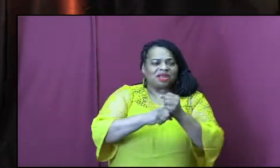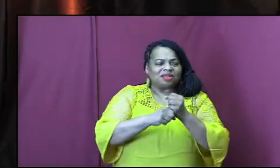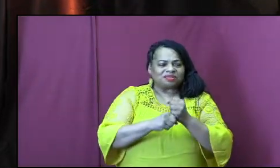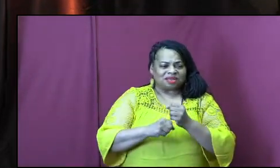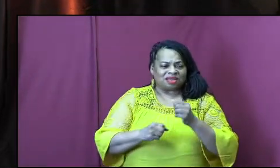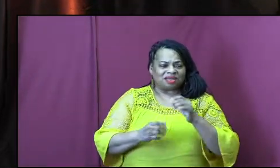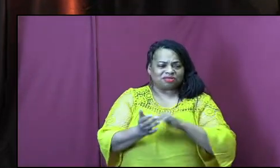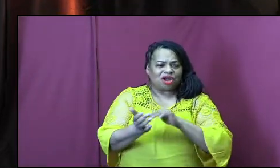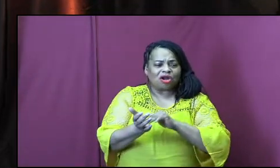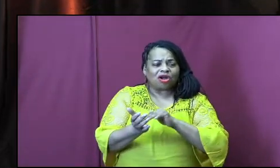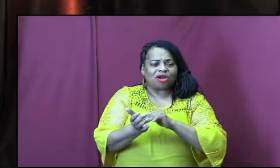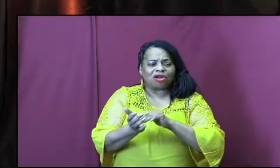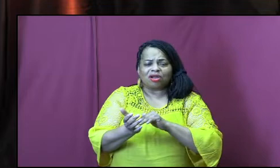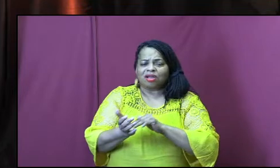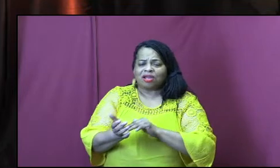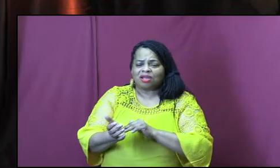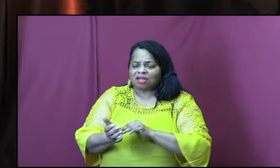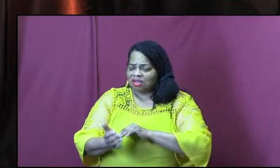laughter